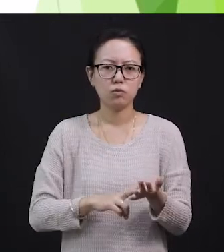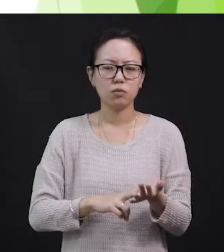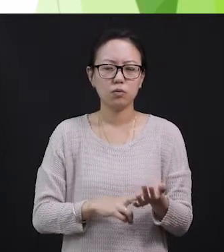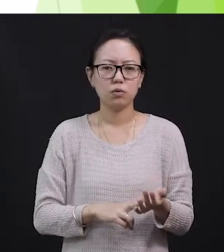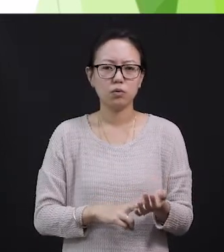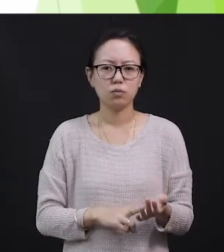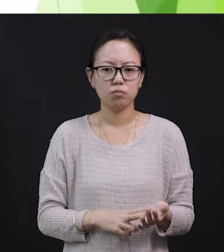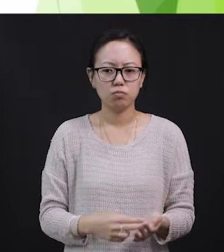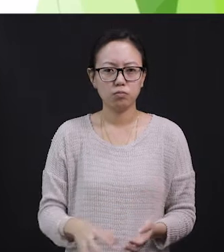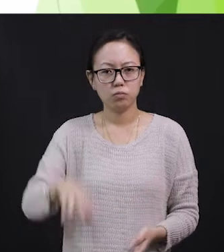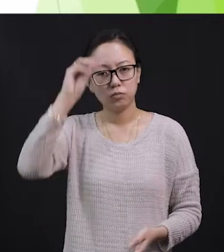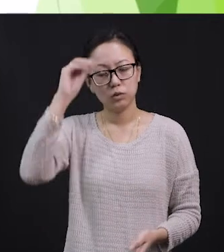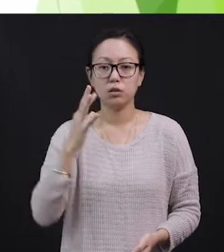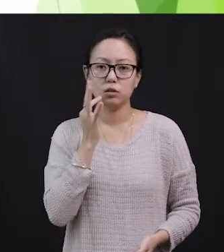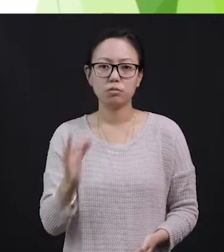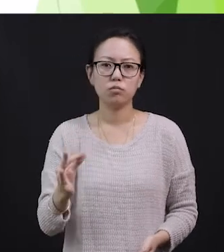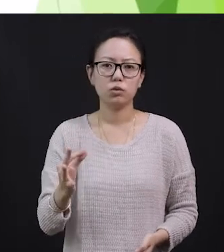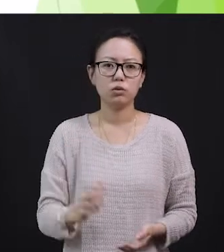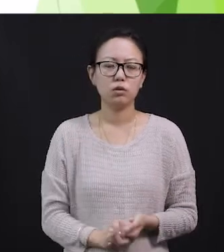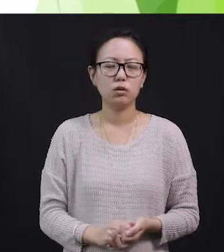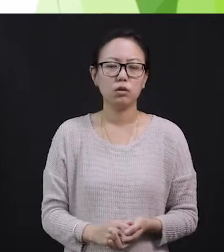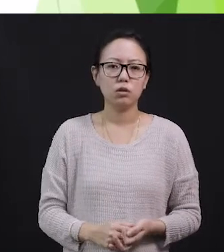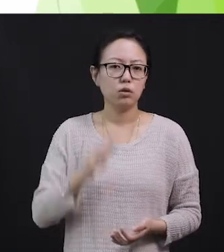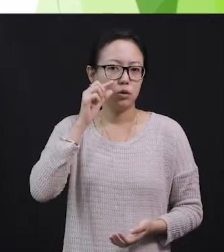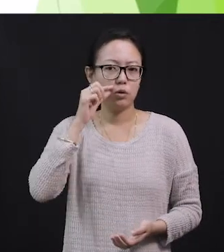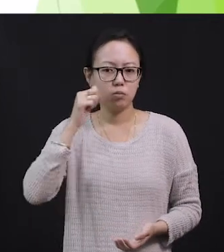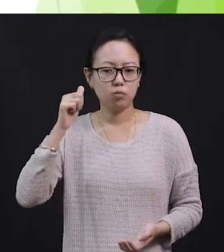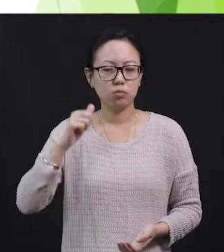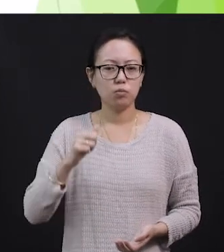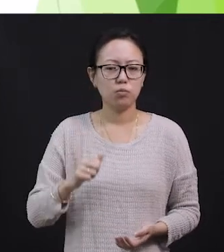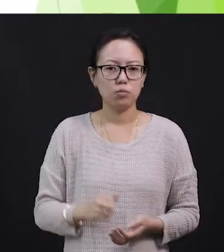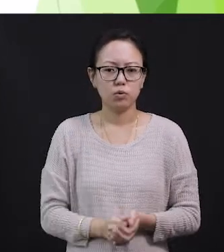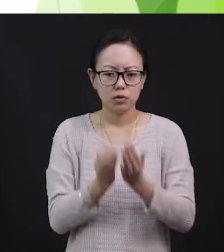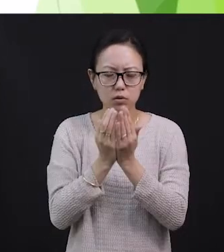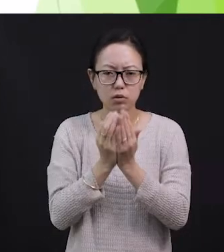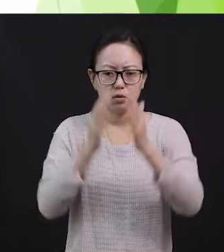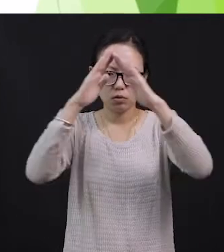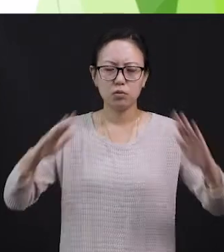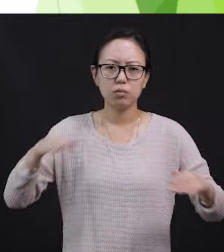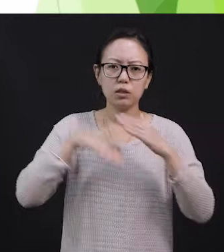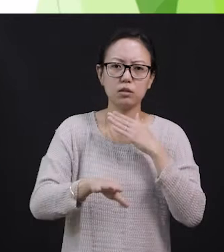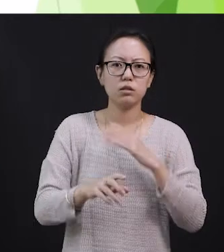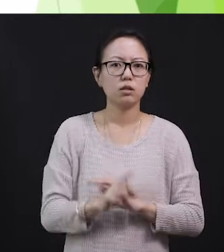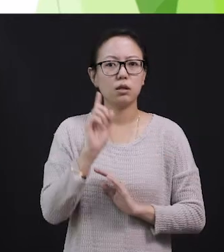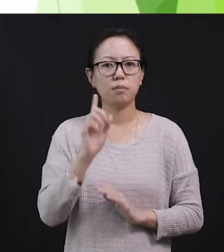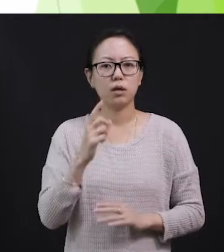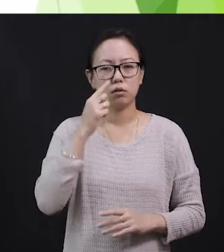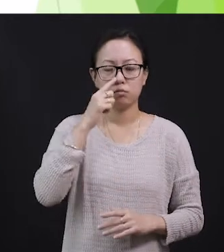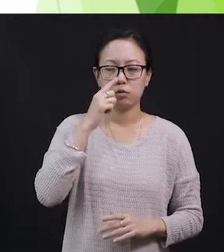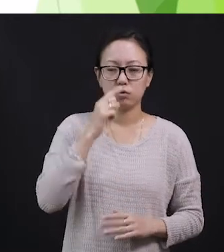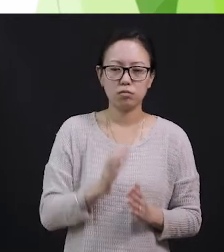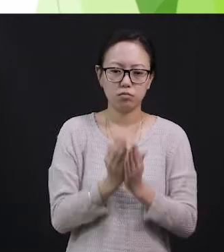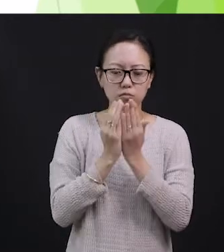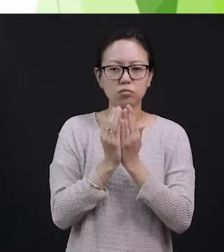girls did not have access to education. Now when the Britishers started ruling India, the first thing that they started